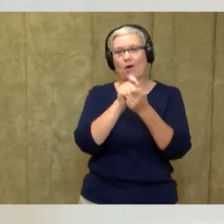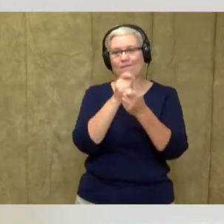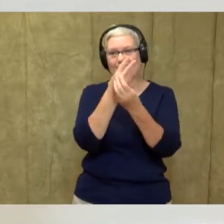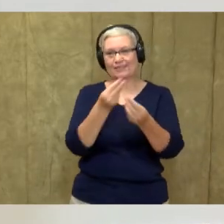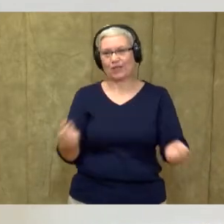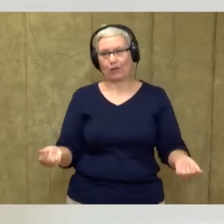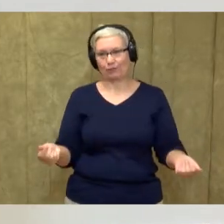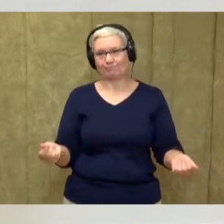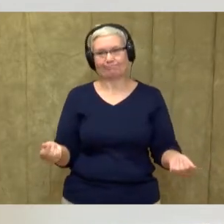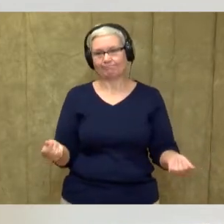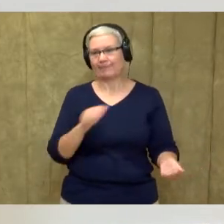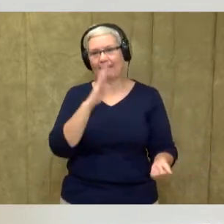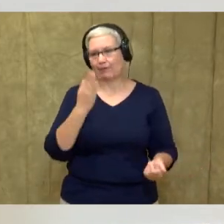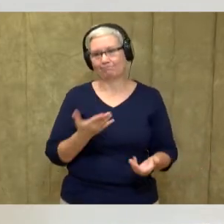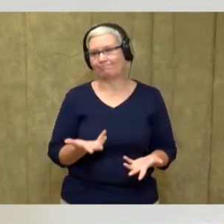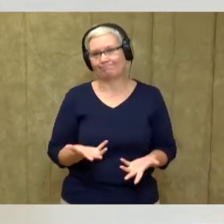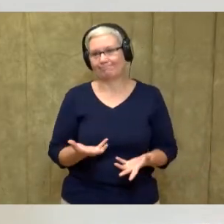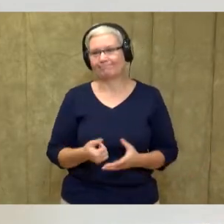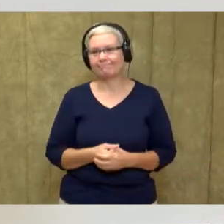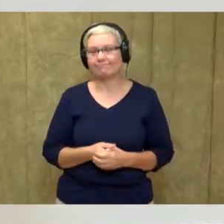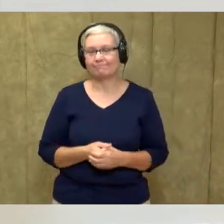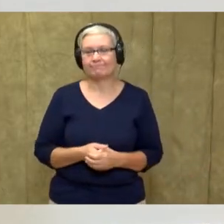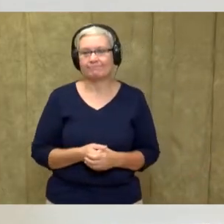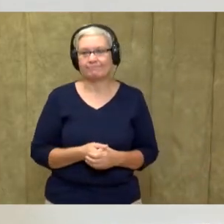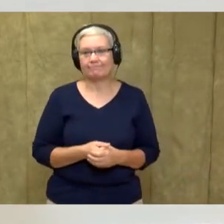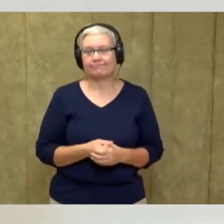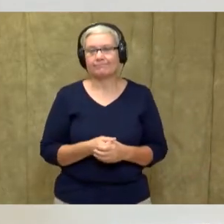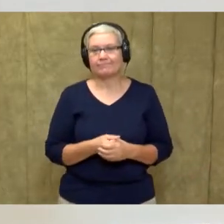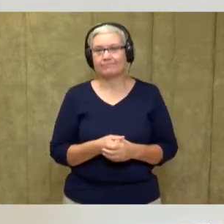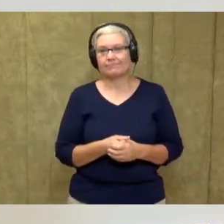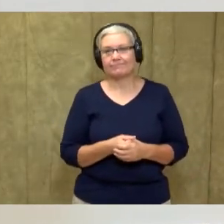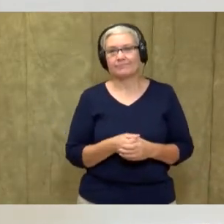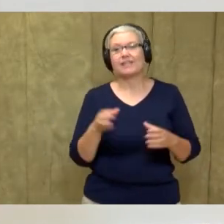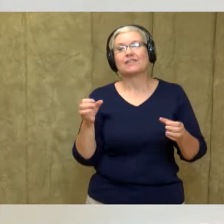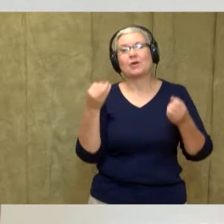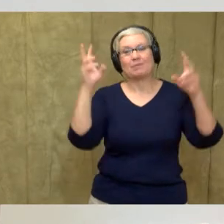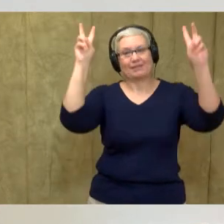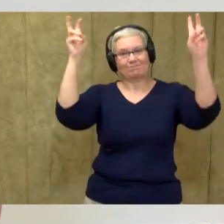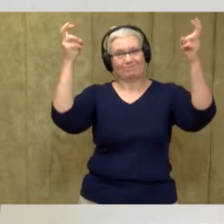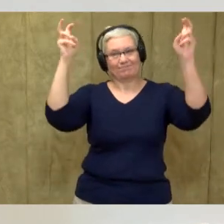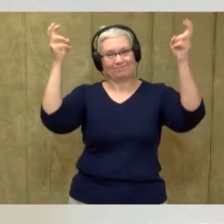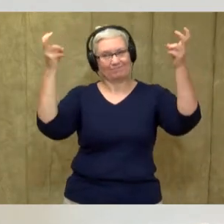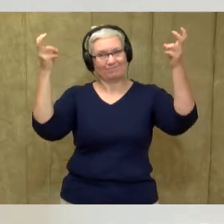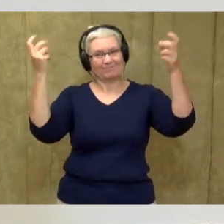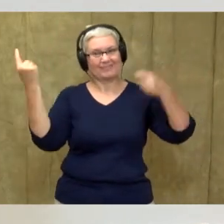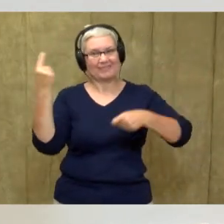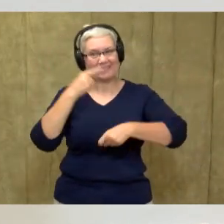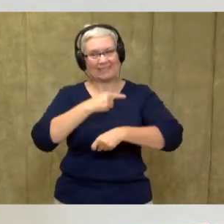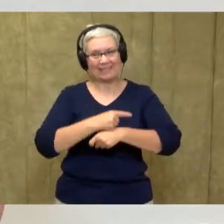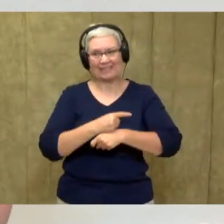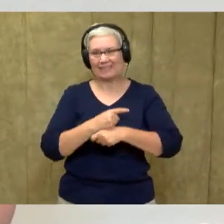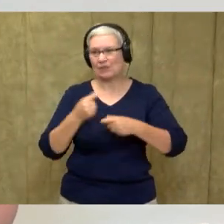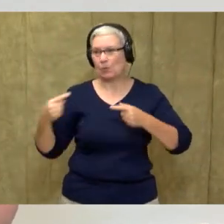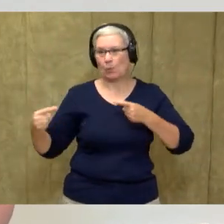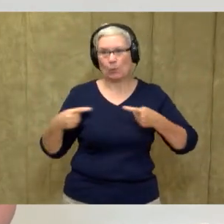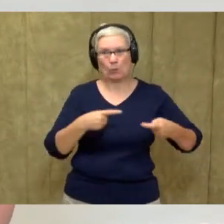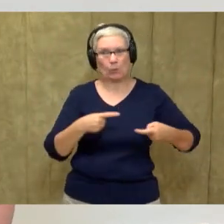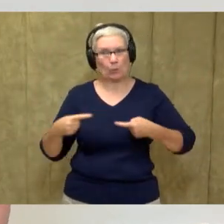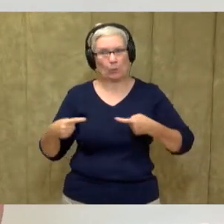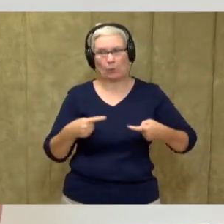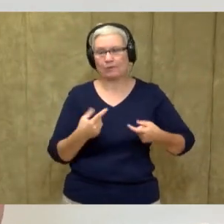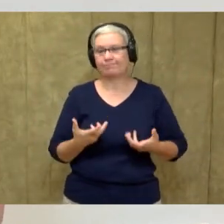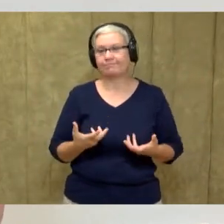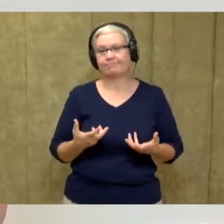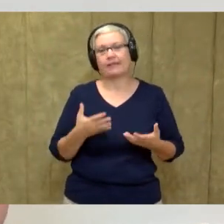I hate to break it to you. And that's why so many topics nowadays are so controversial. If there were a